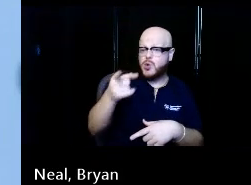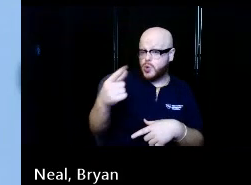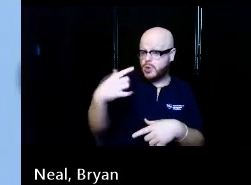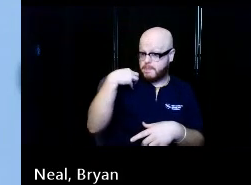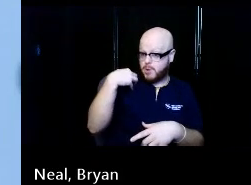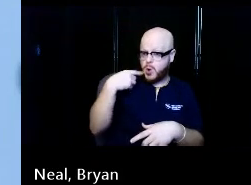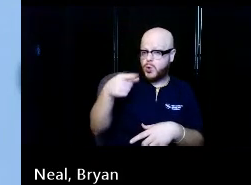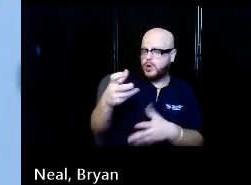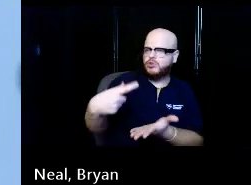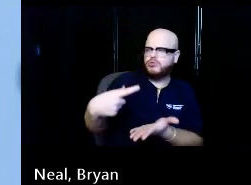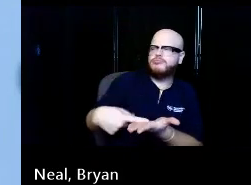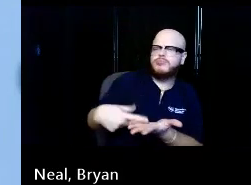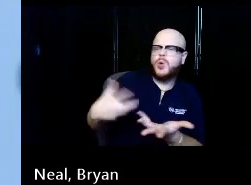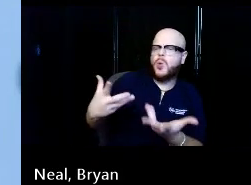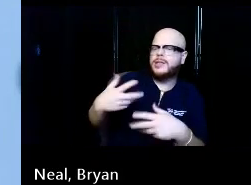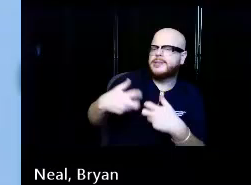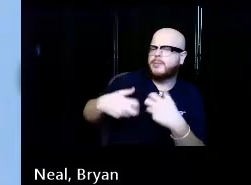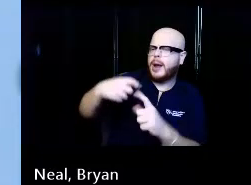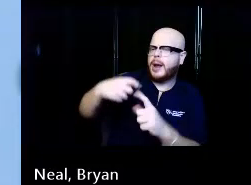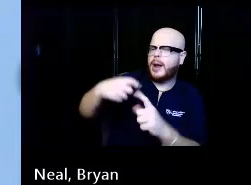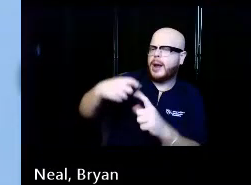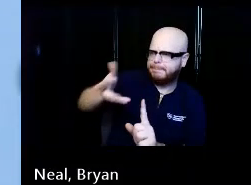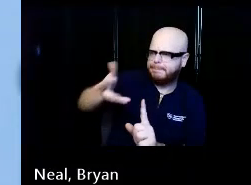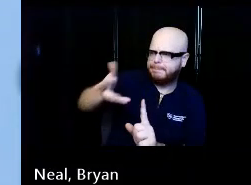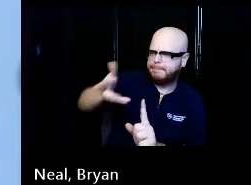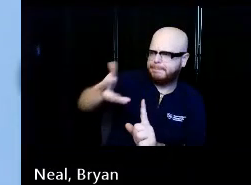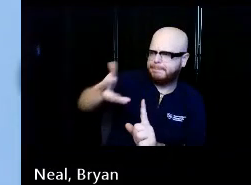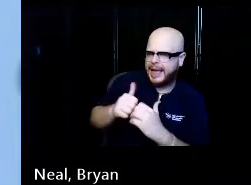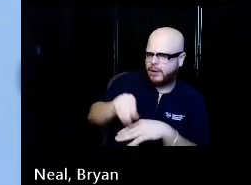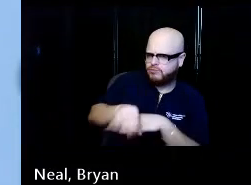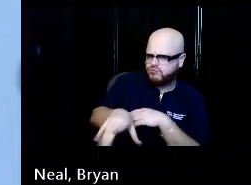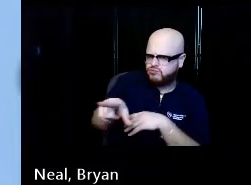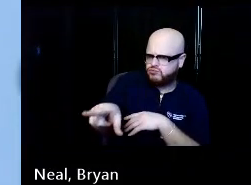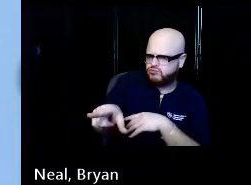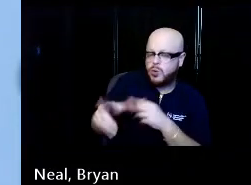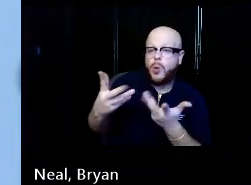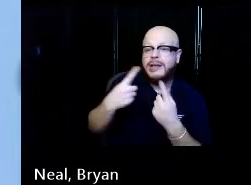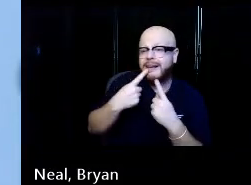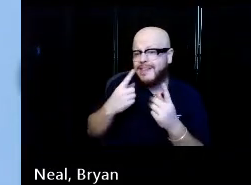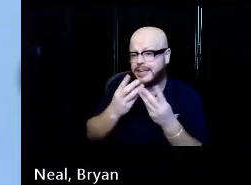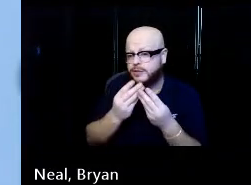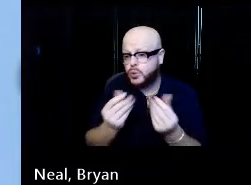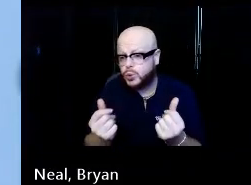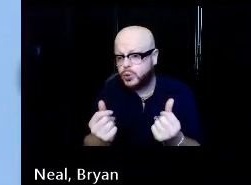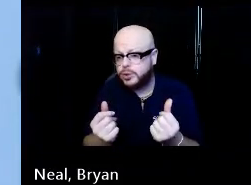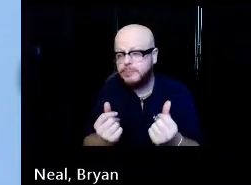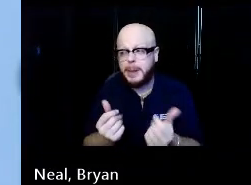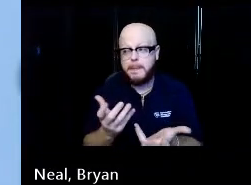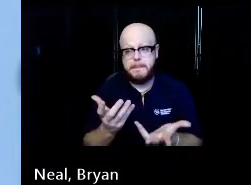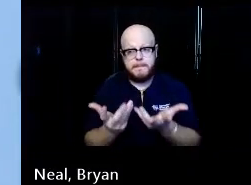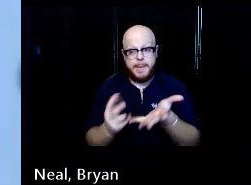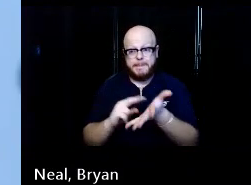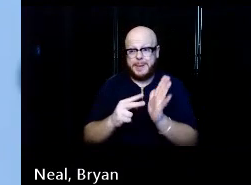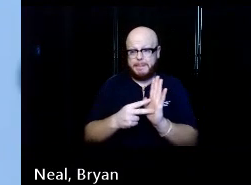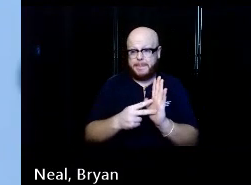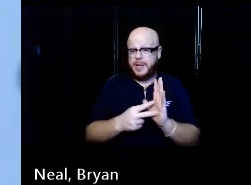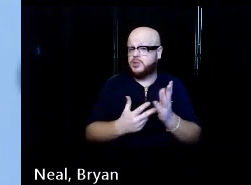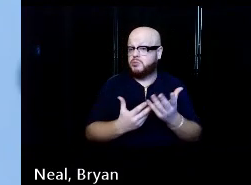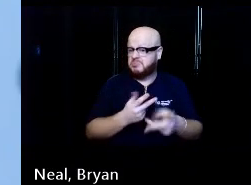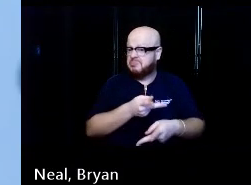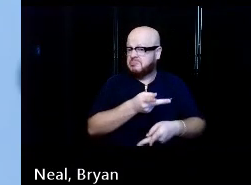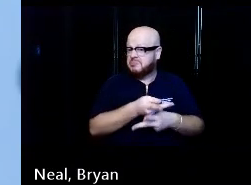virtual platform, and then what is the effective solution. Maybe it is looking at the current virtual platform that you have